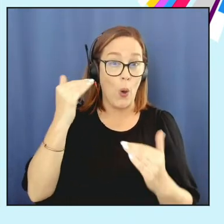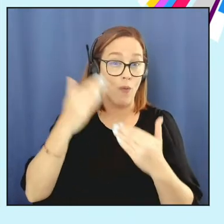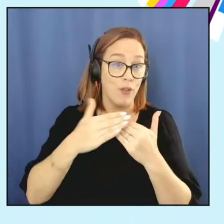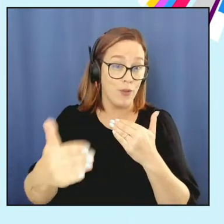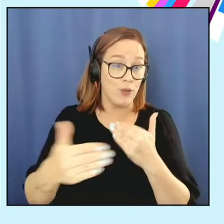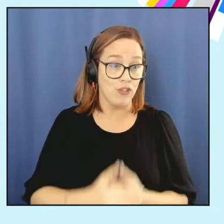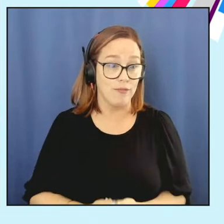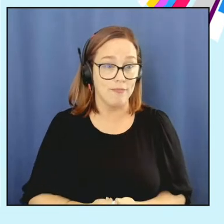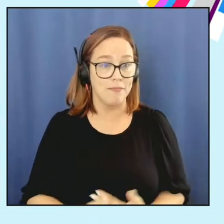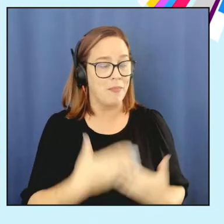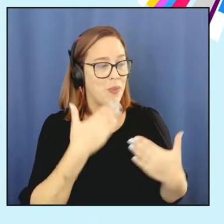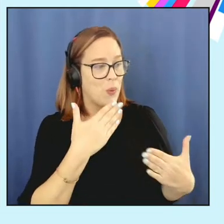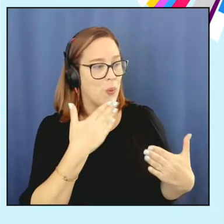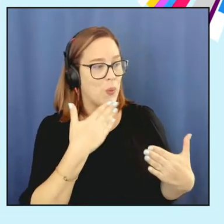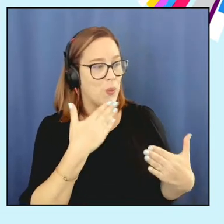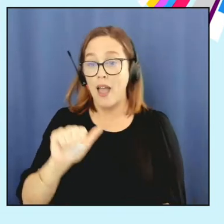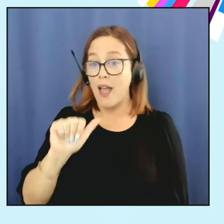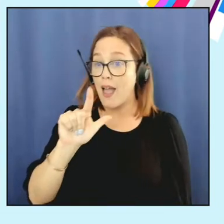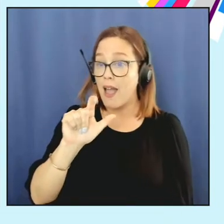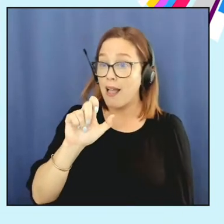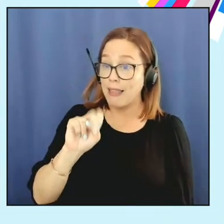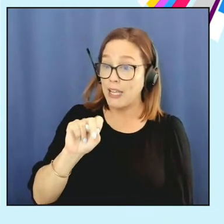Thank you. Alan, how about you?